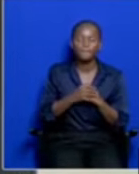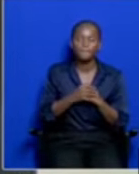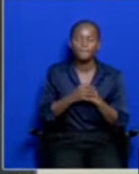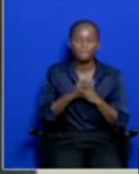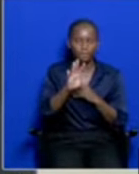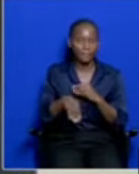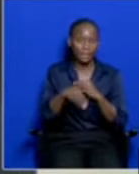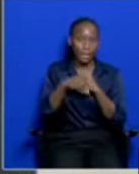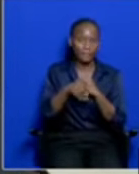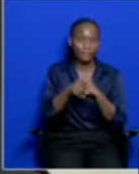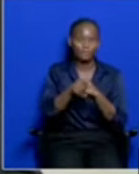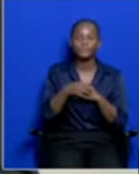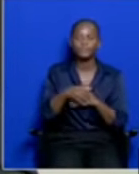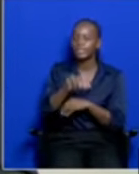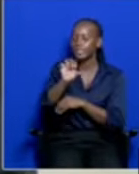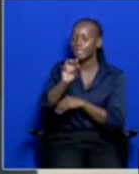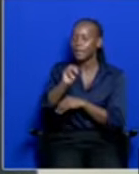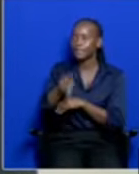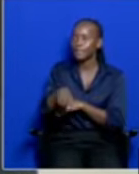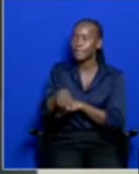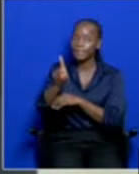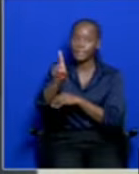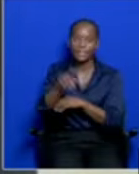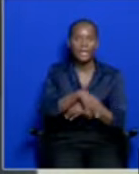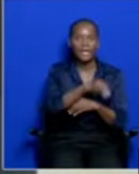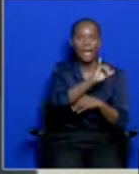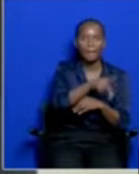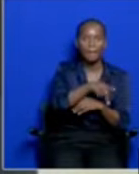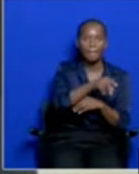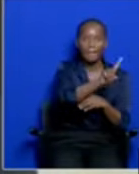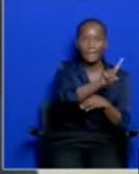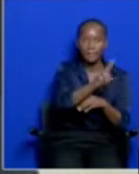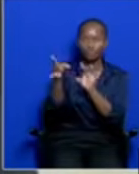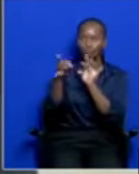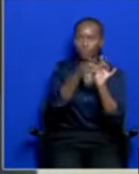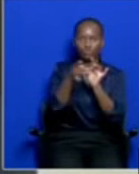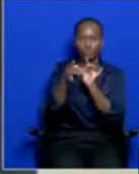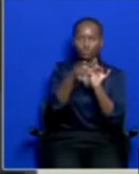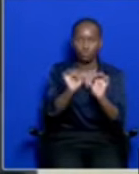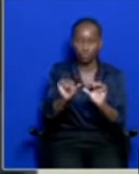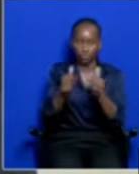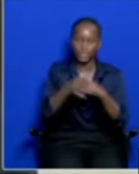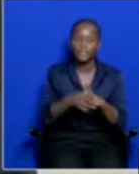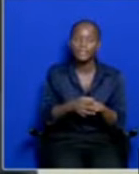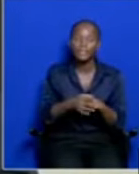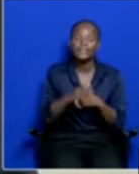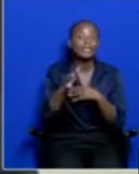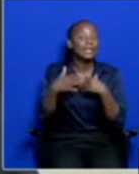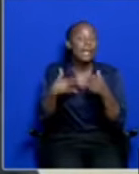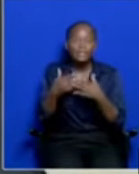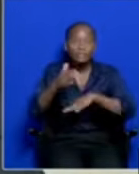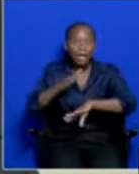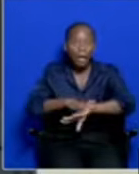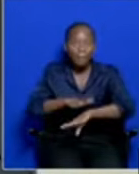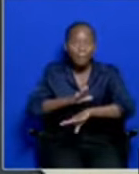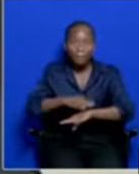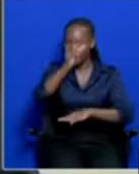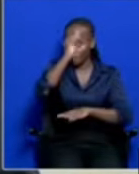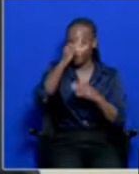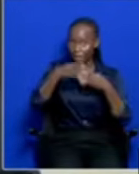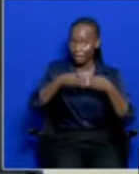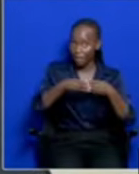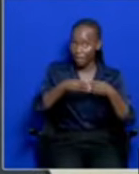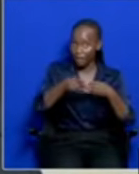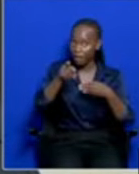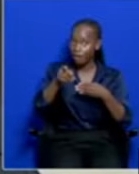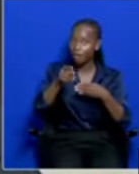EMPD. When a case is open against any member of EMPD, they knock at our door to ask